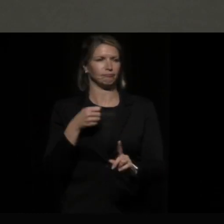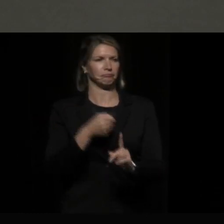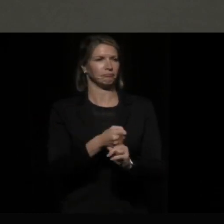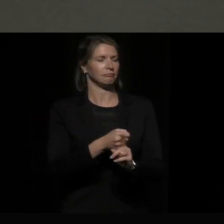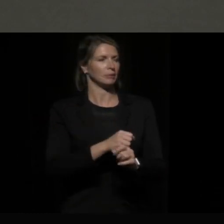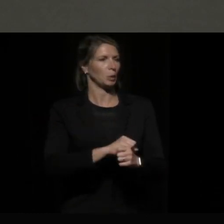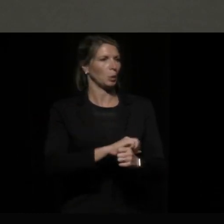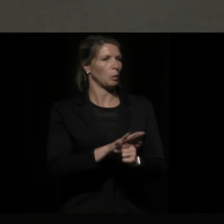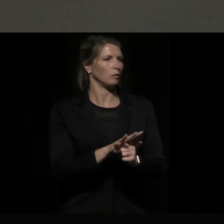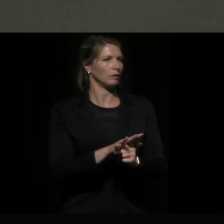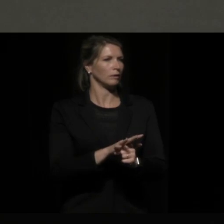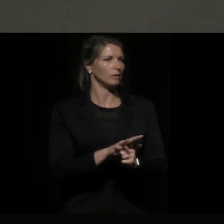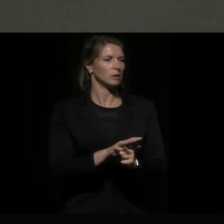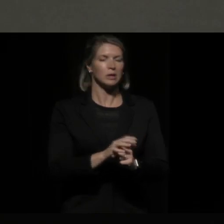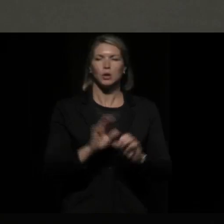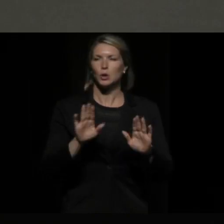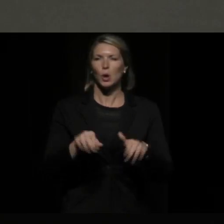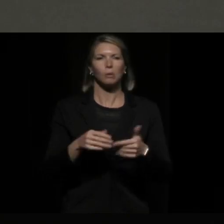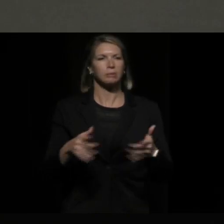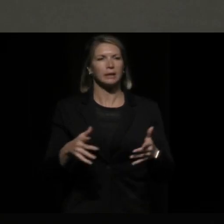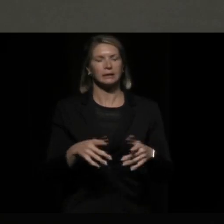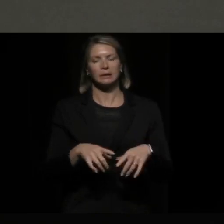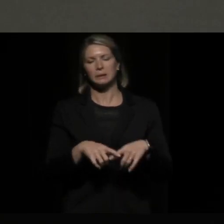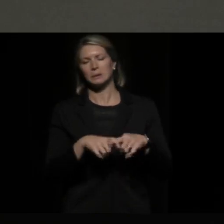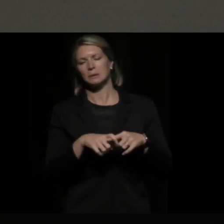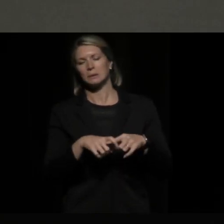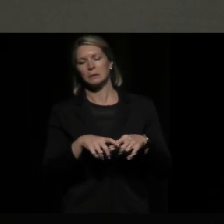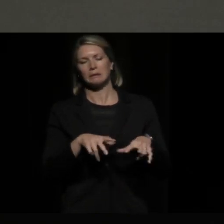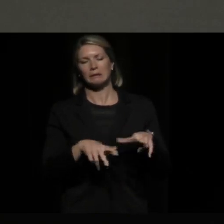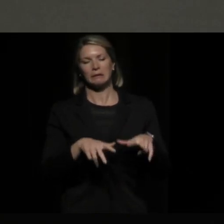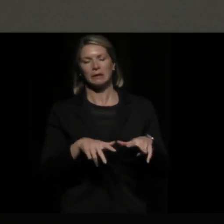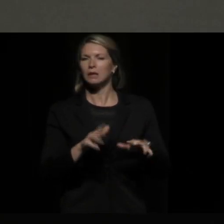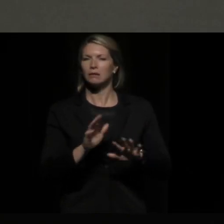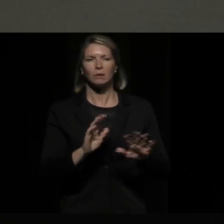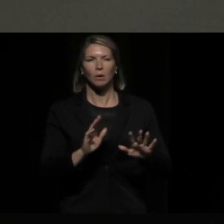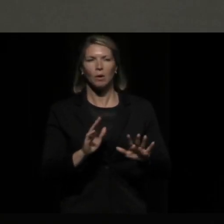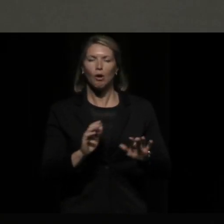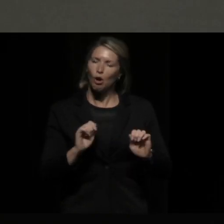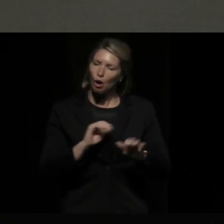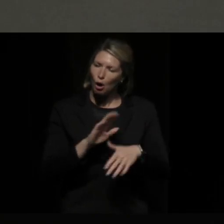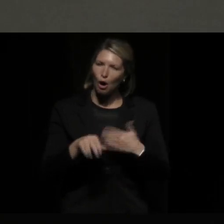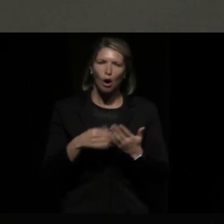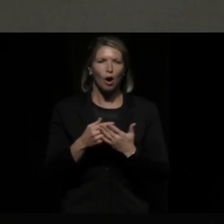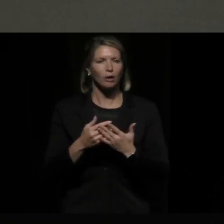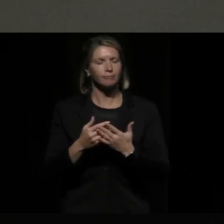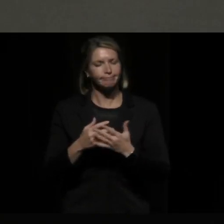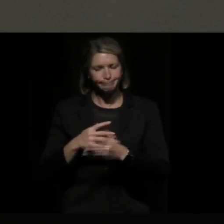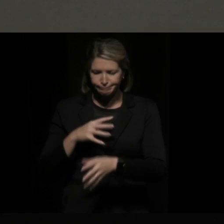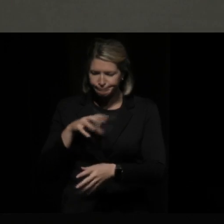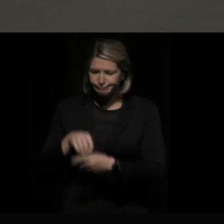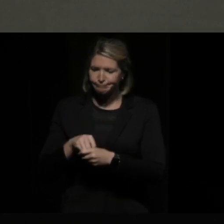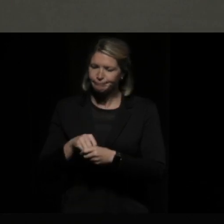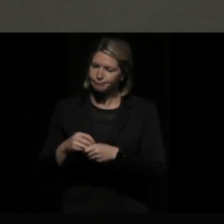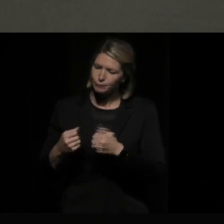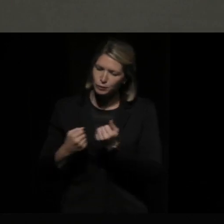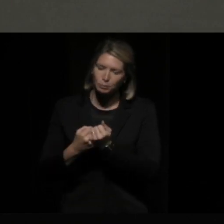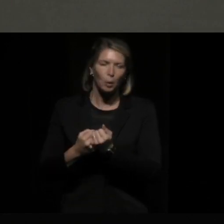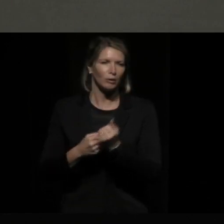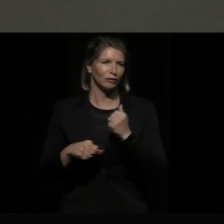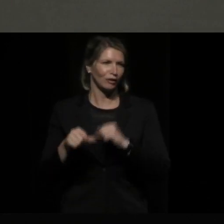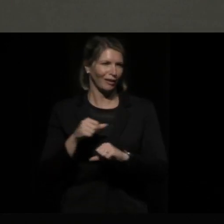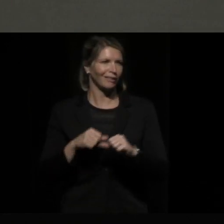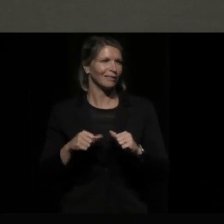hesitation, everyone stepped up, overcame obstacles, and supported each other. There was incredible focus